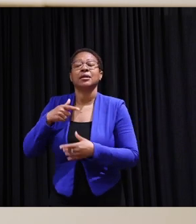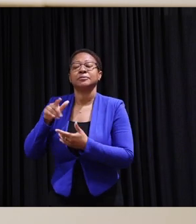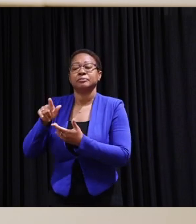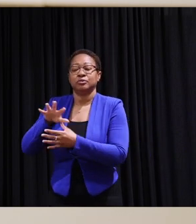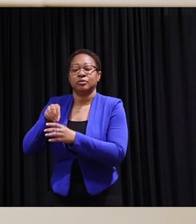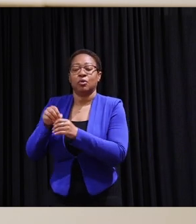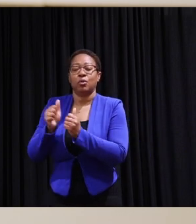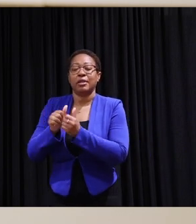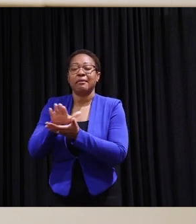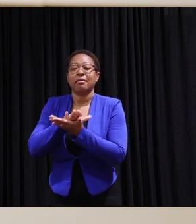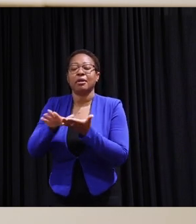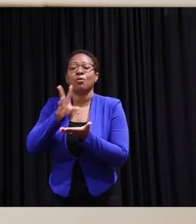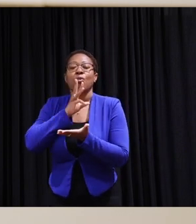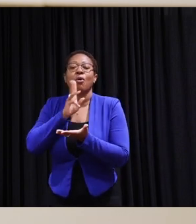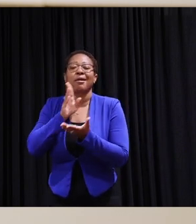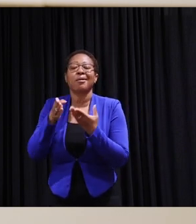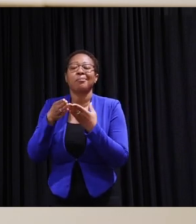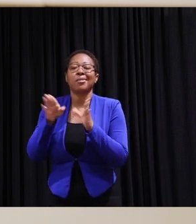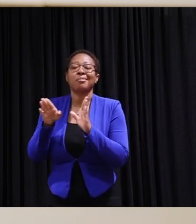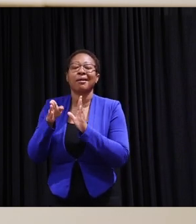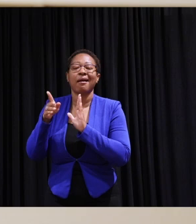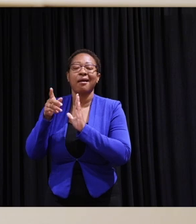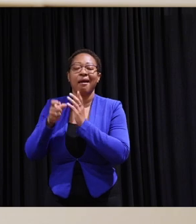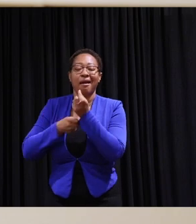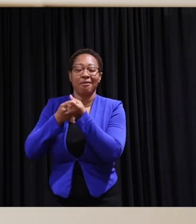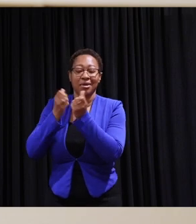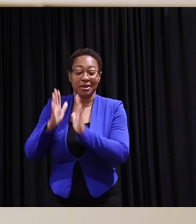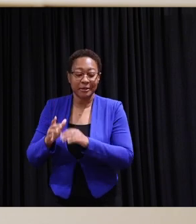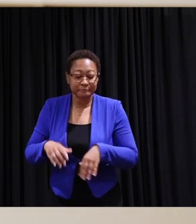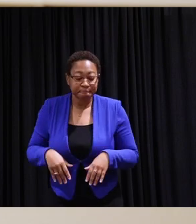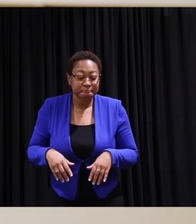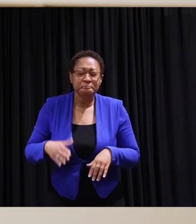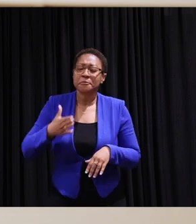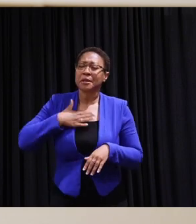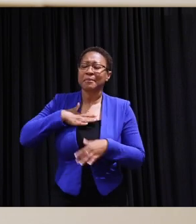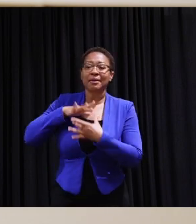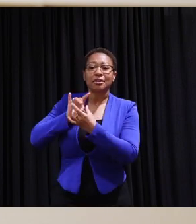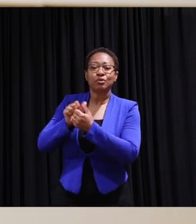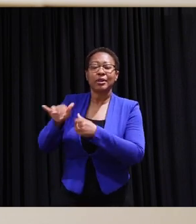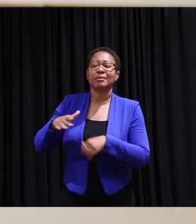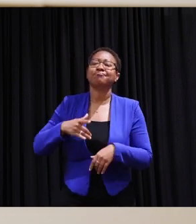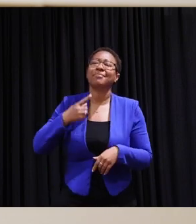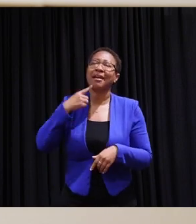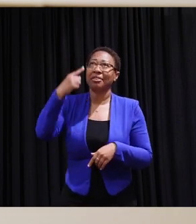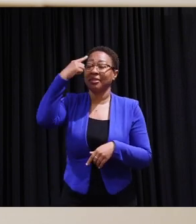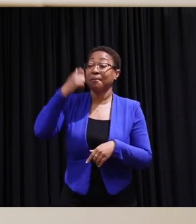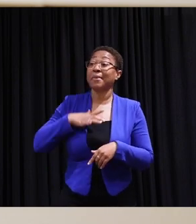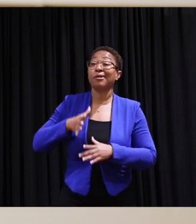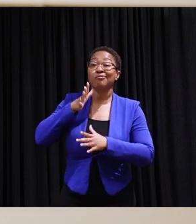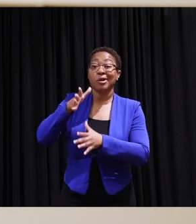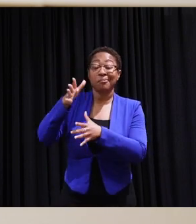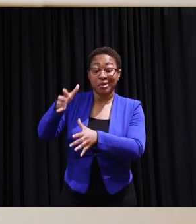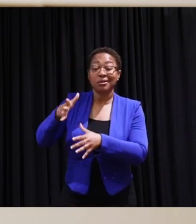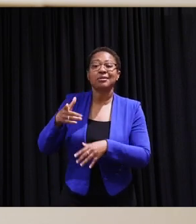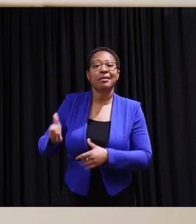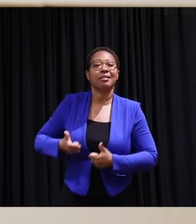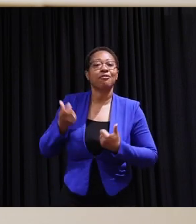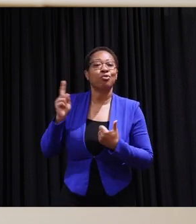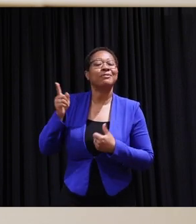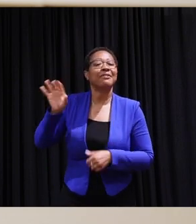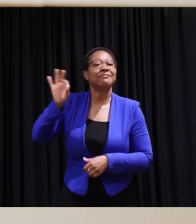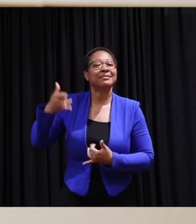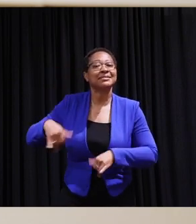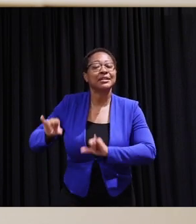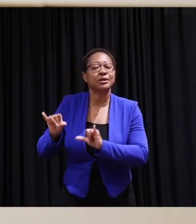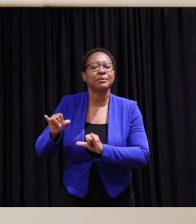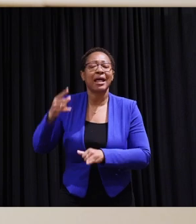Public Advocate and thinking about, again, my connection to that. Like my grandparents still live in the city of Flint. And